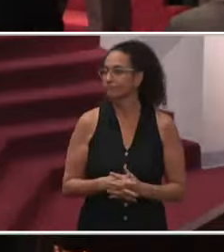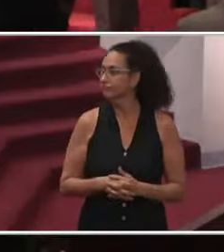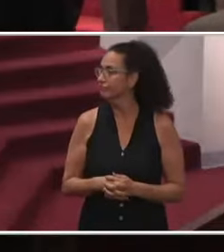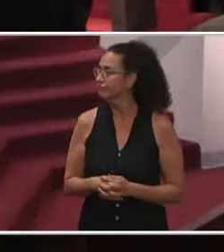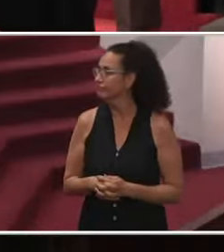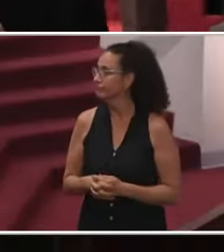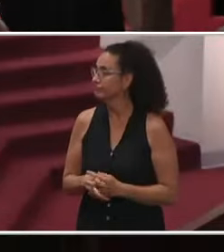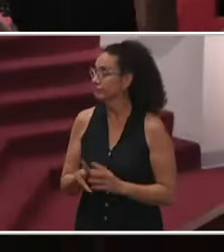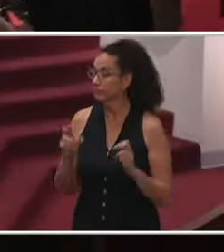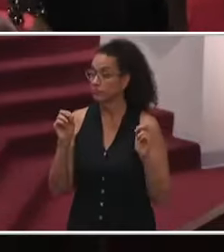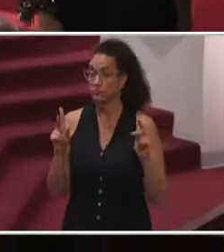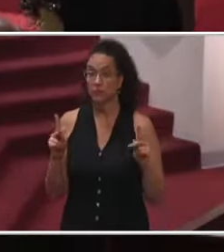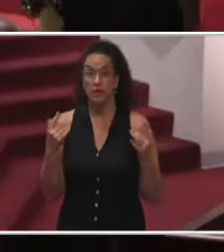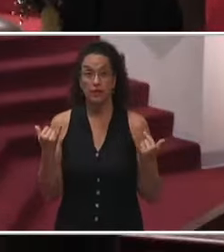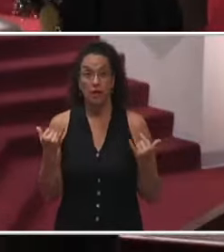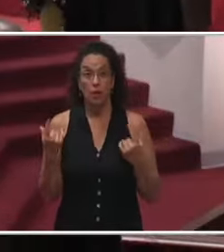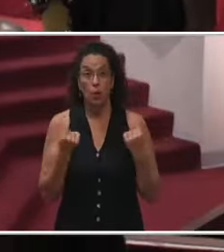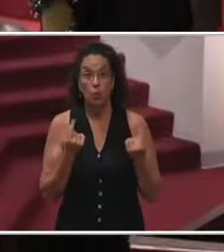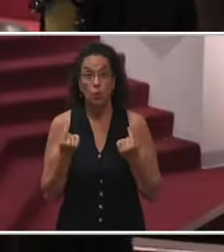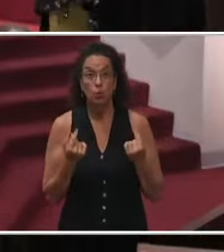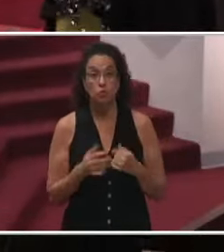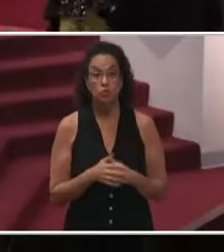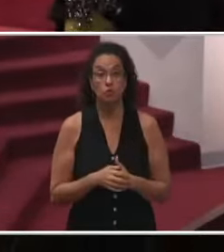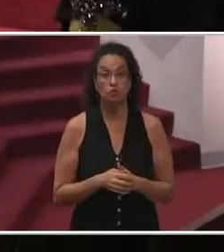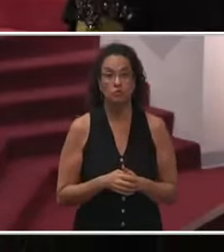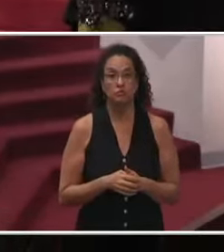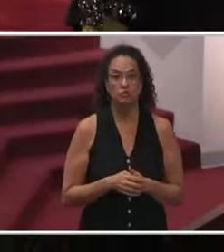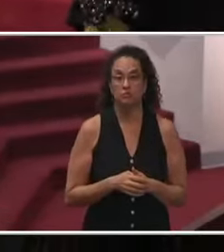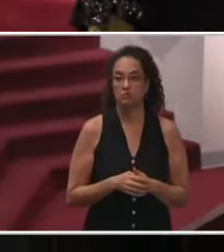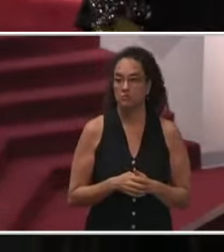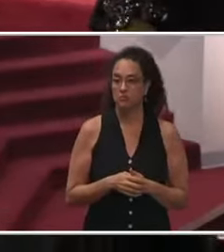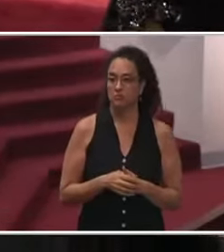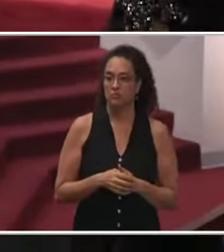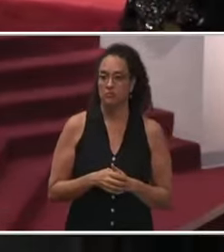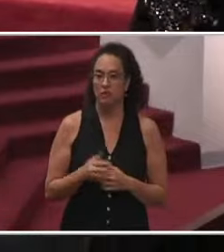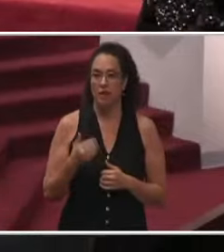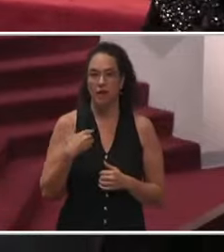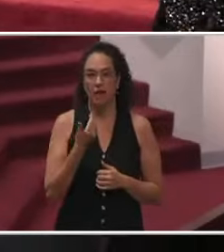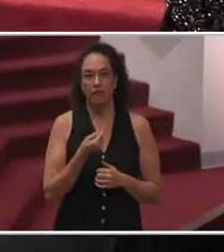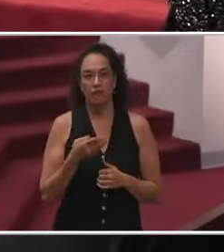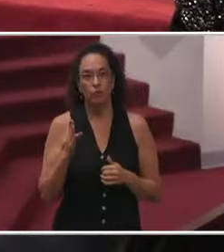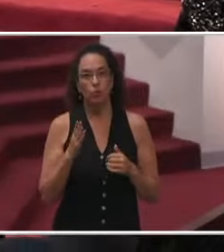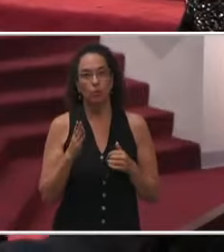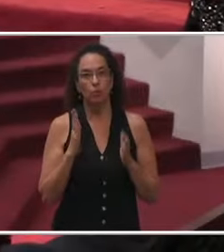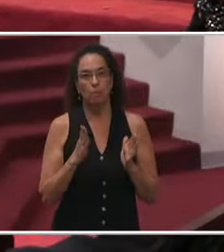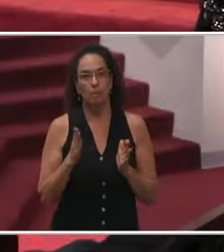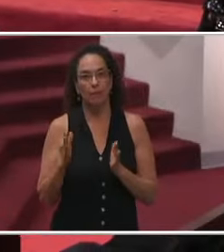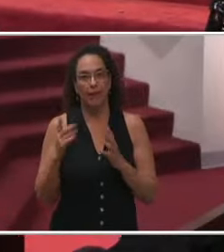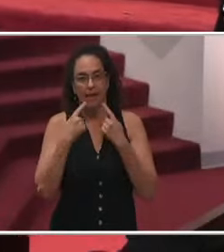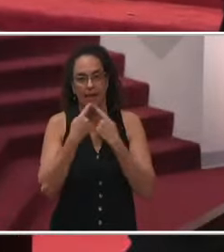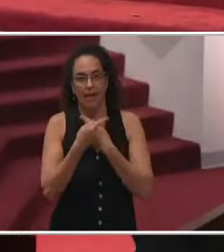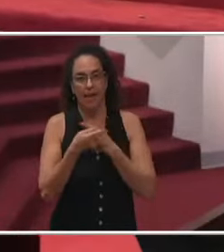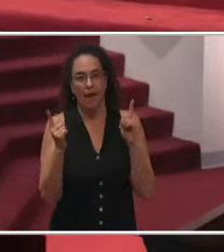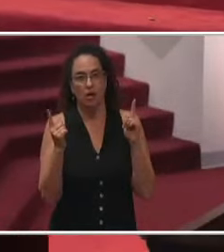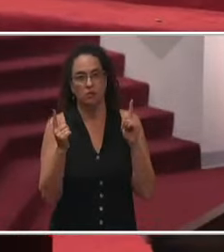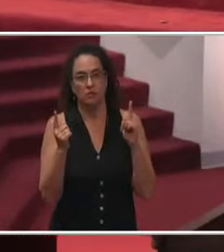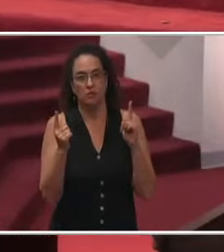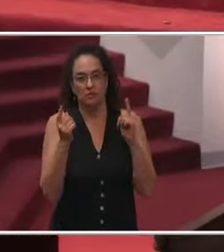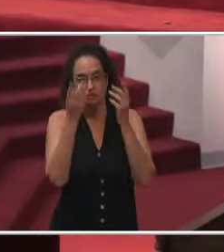Okay, so this is what I'm going to do. We have a couple of logistical things we need to do. I'm going to